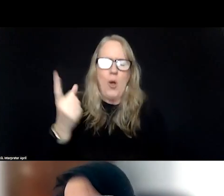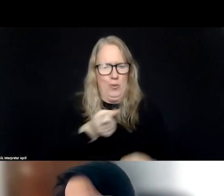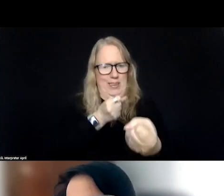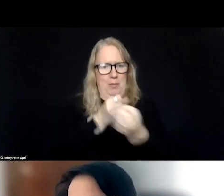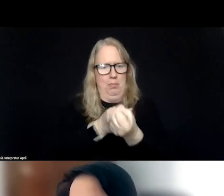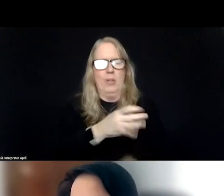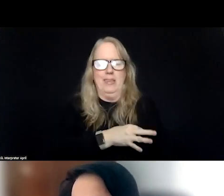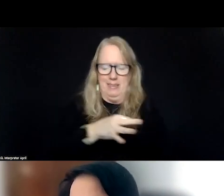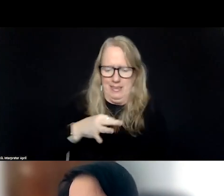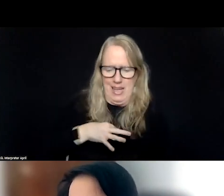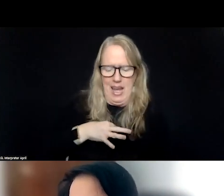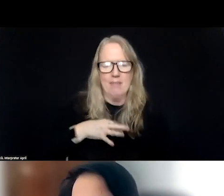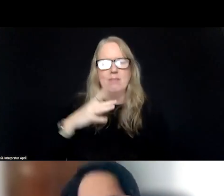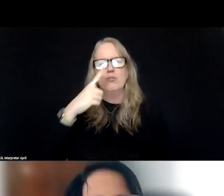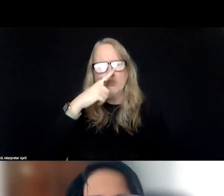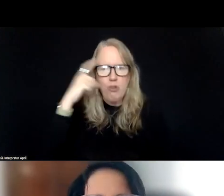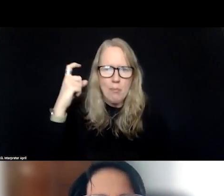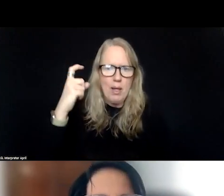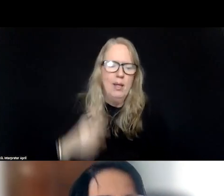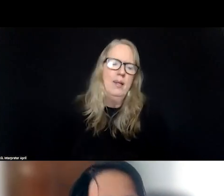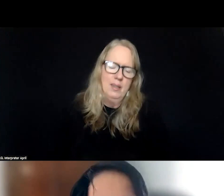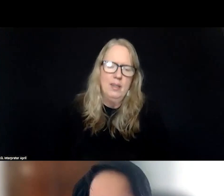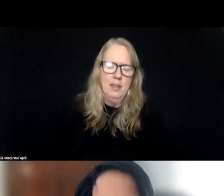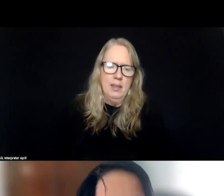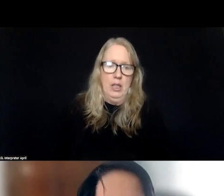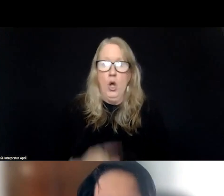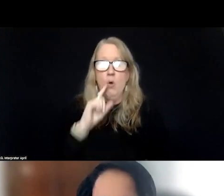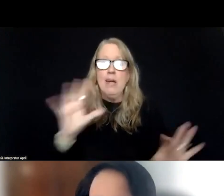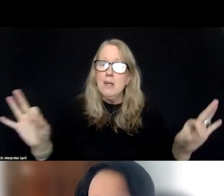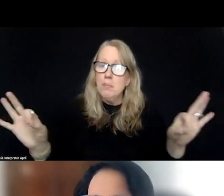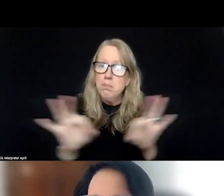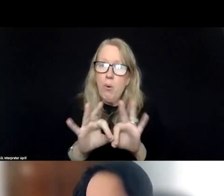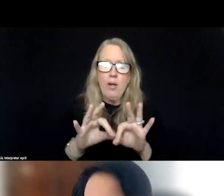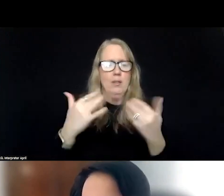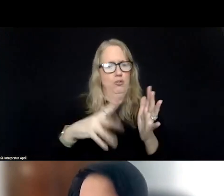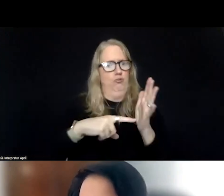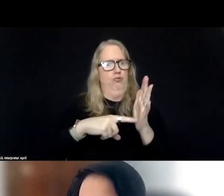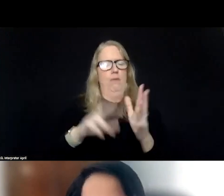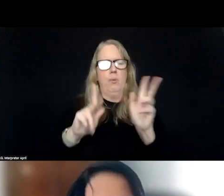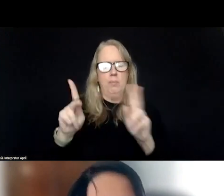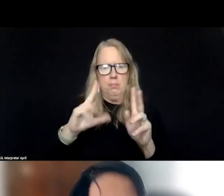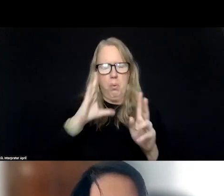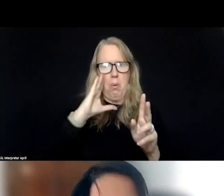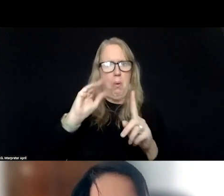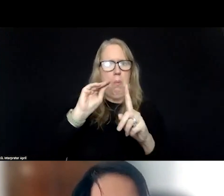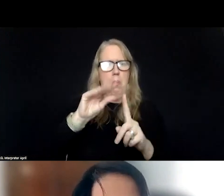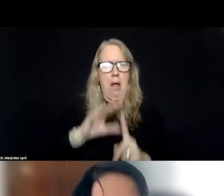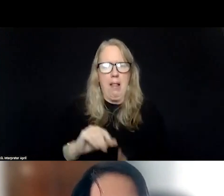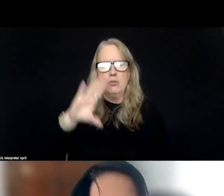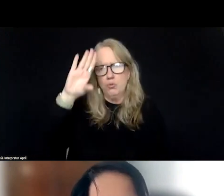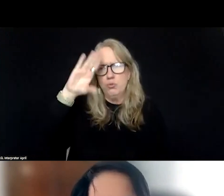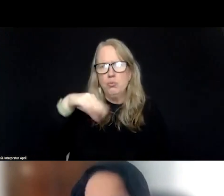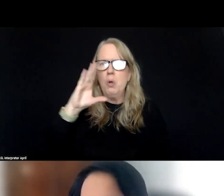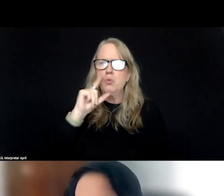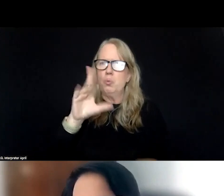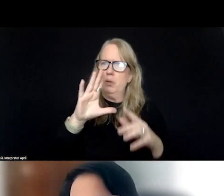staff trauma in all of this. So just some really important highlights for people to take home with them, to put some punctuation marks